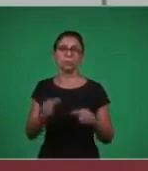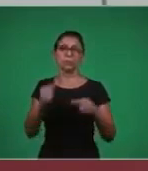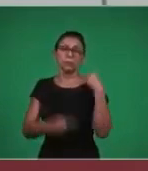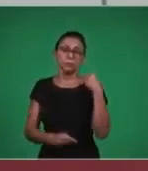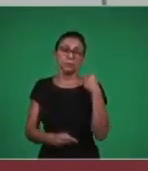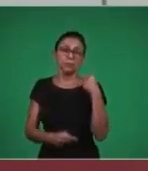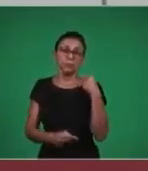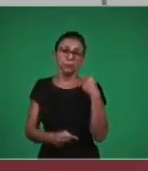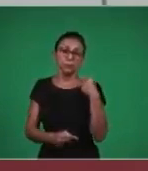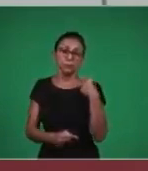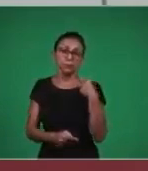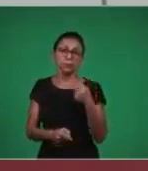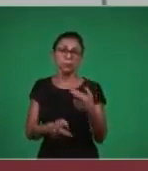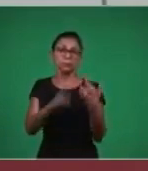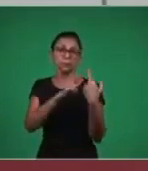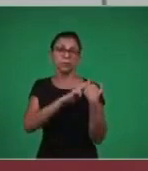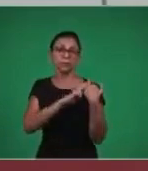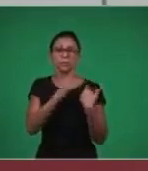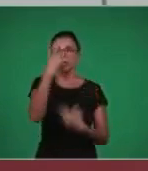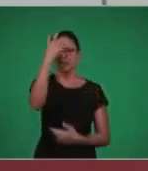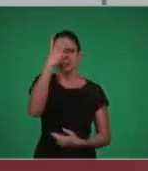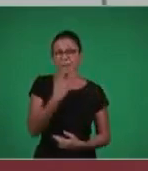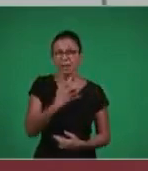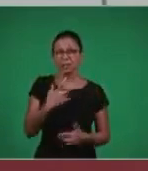great. Because the life,